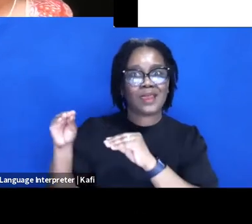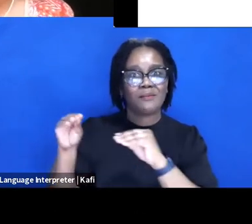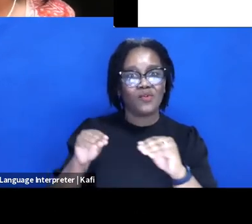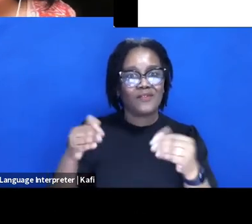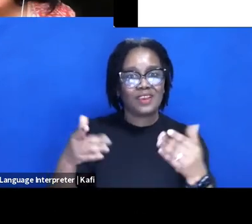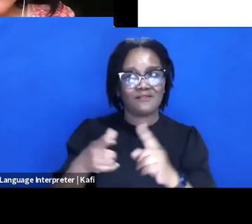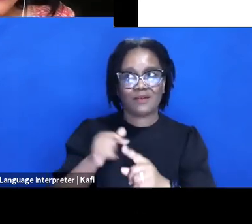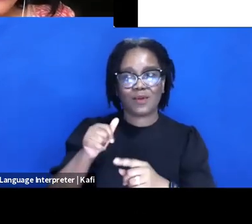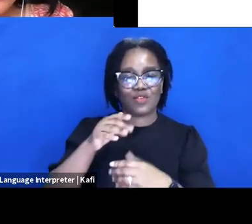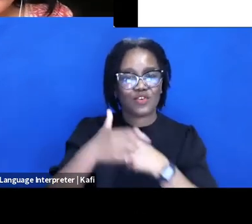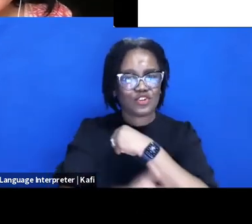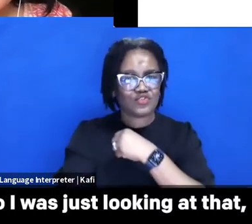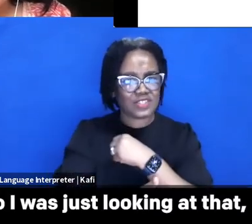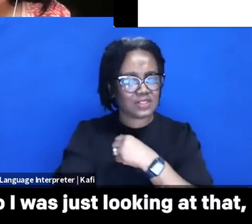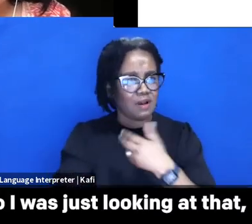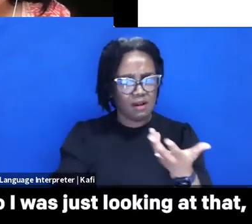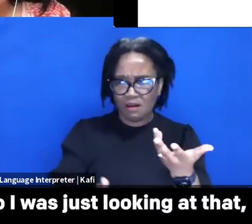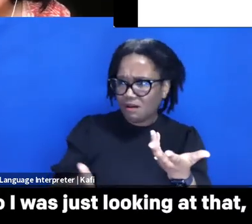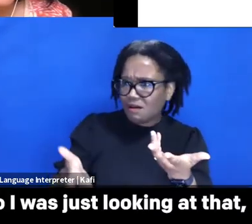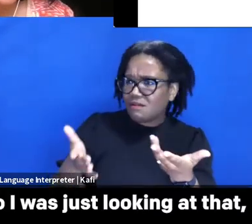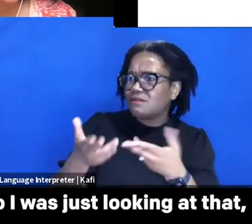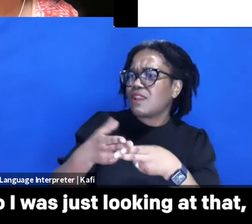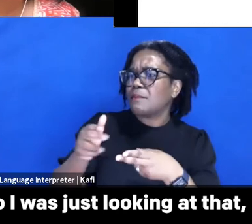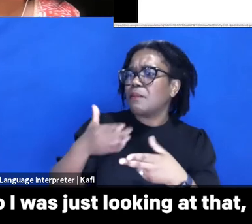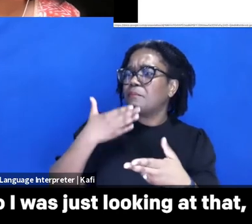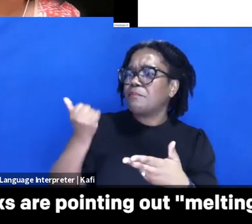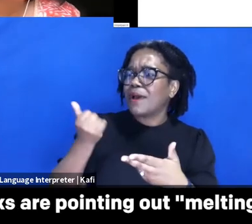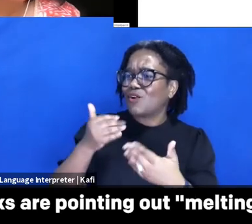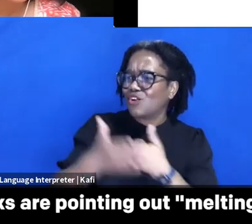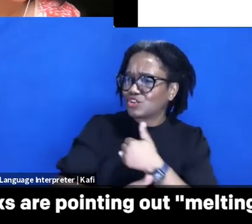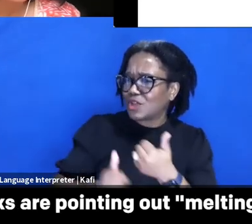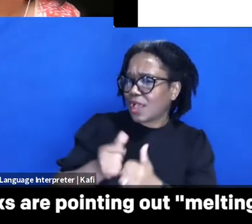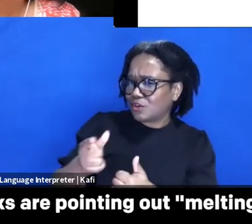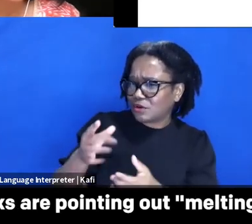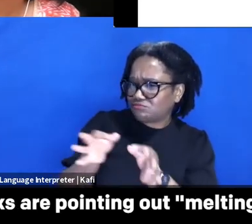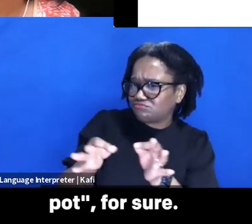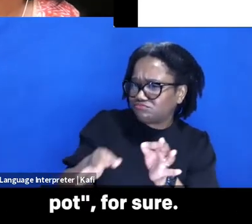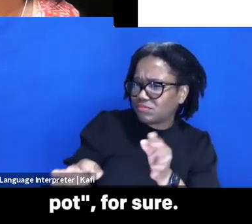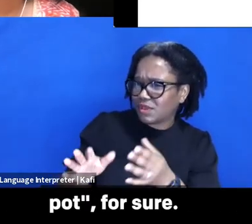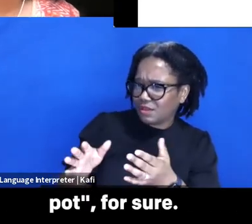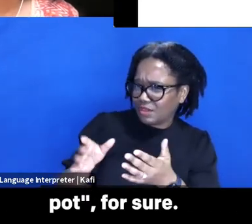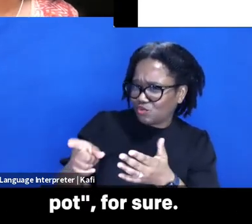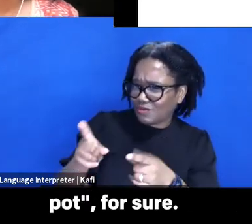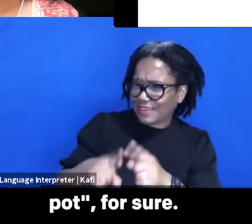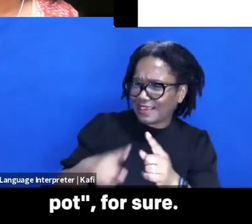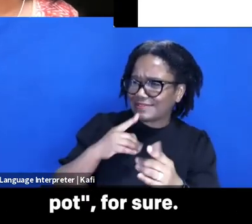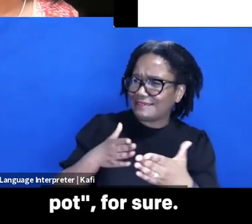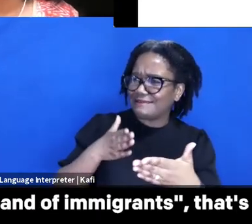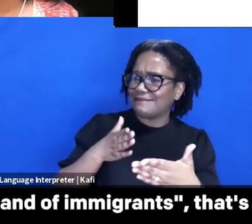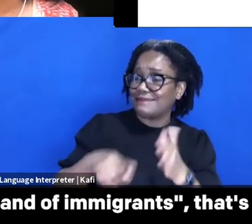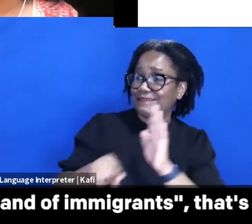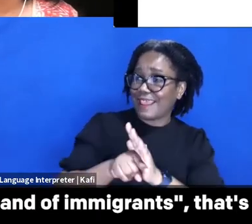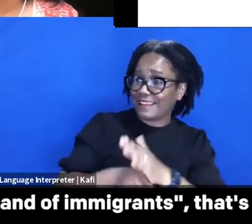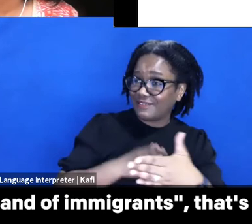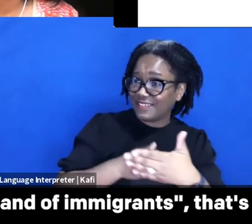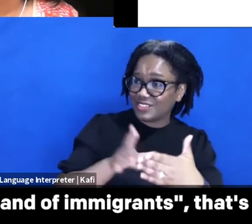say. So it's just looking at that. Folks are pointing out melting pot, for sure, land